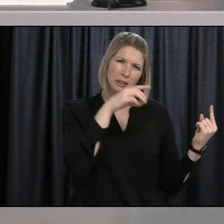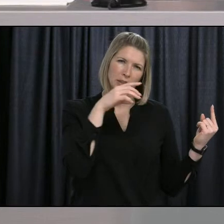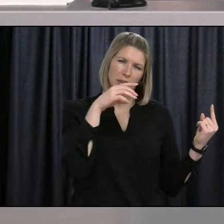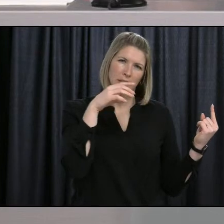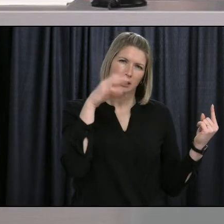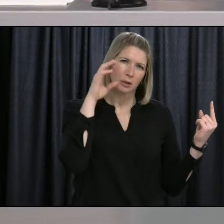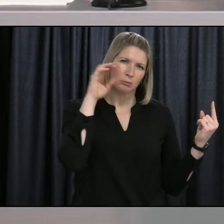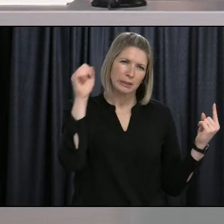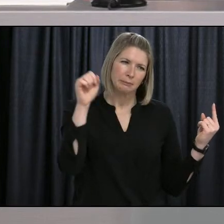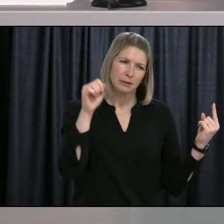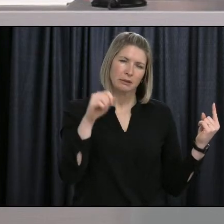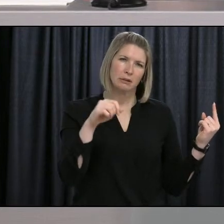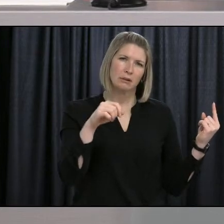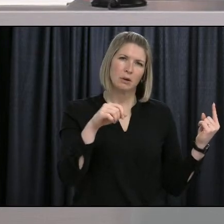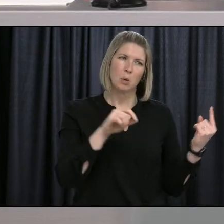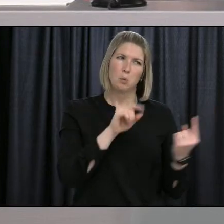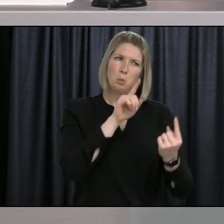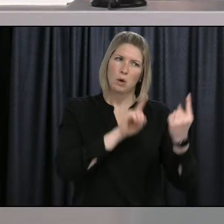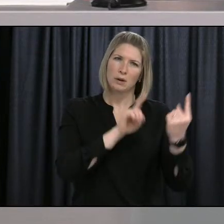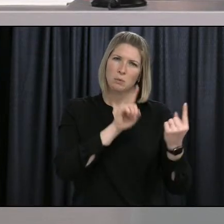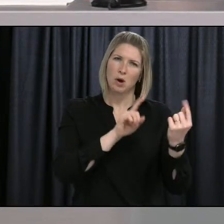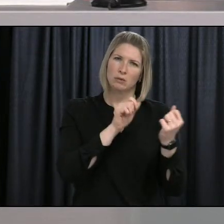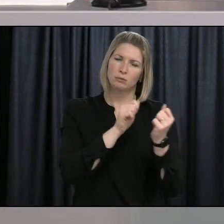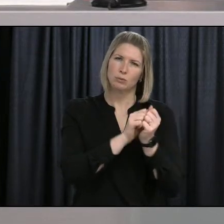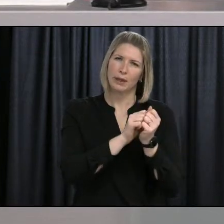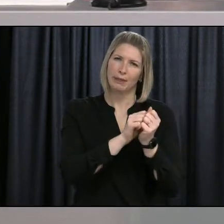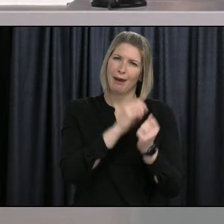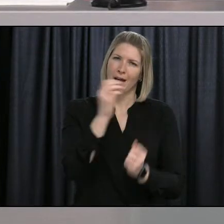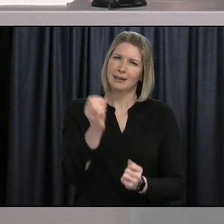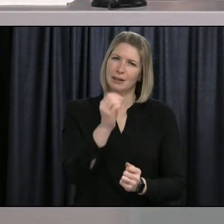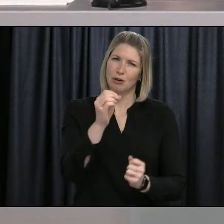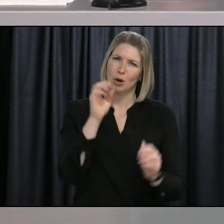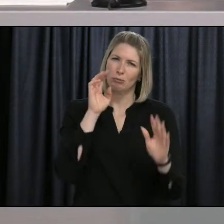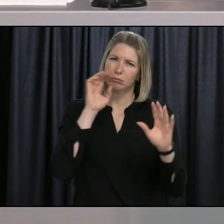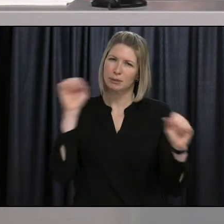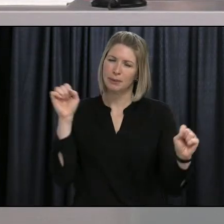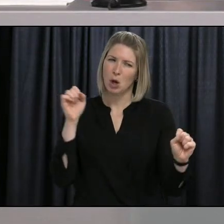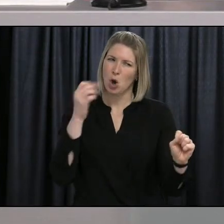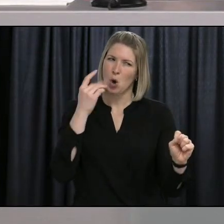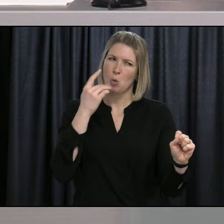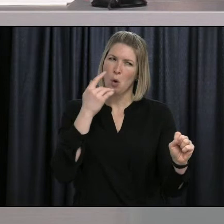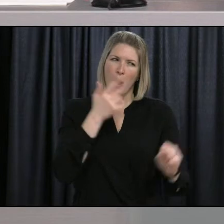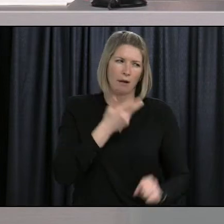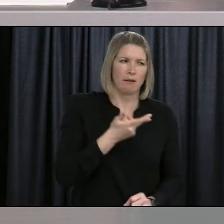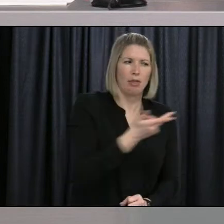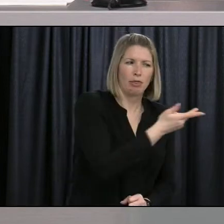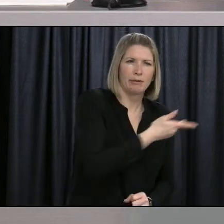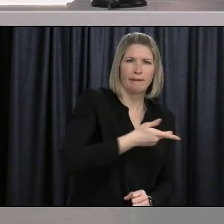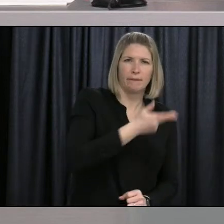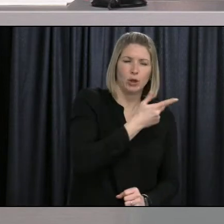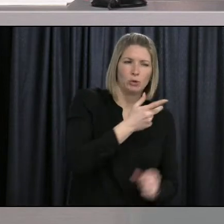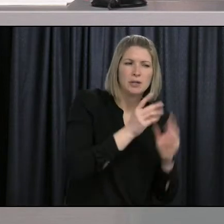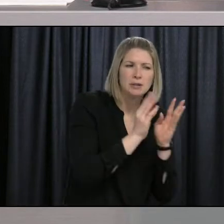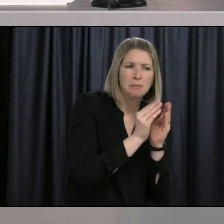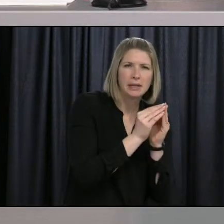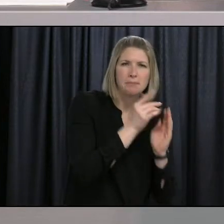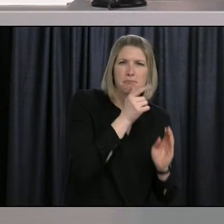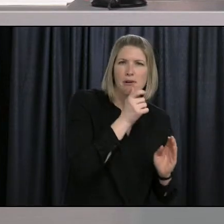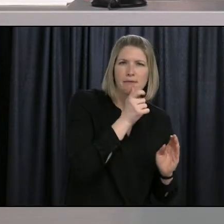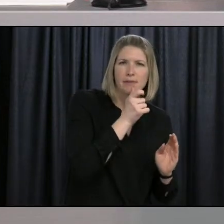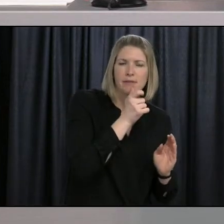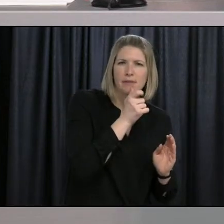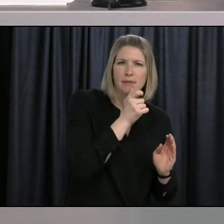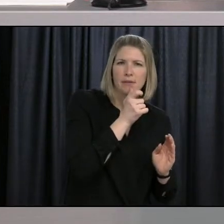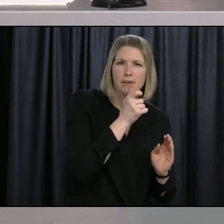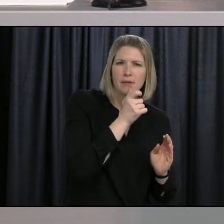where in general he wanted to solicit support for an idea of having manufacturing of vaccines done here in Canada, or was there a